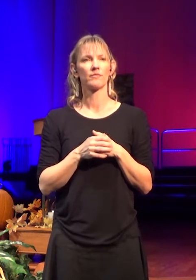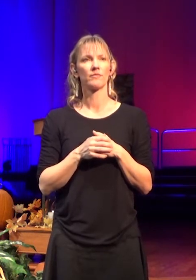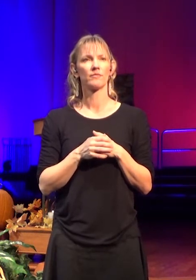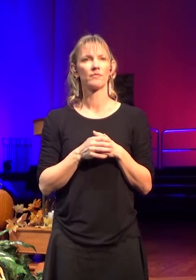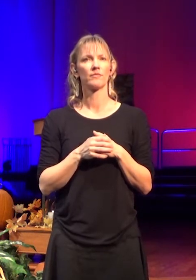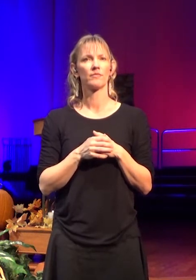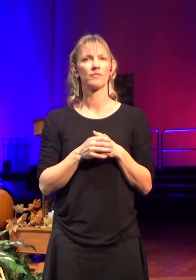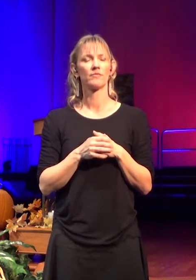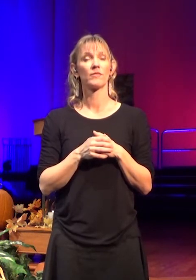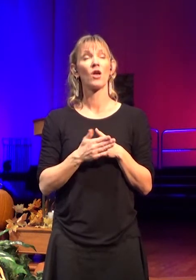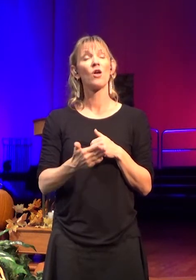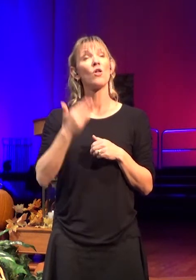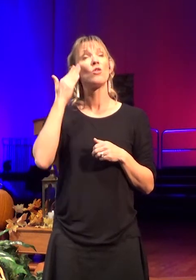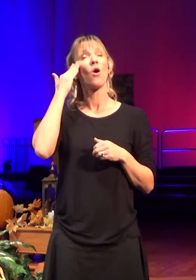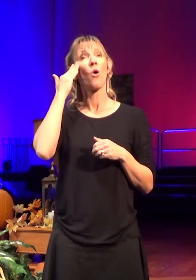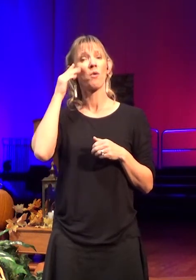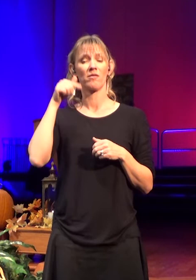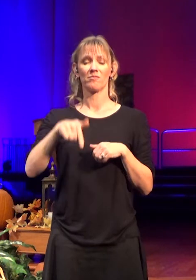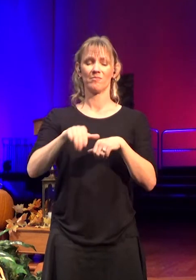Harry.